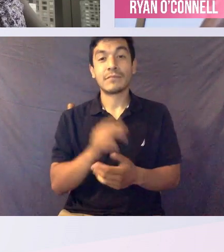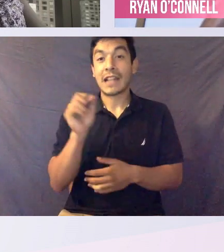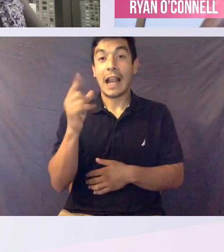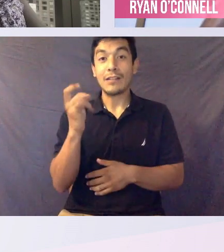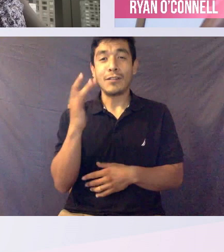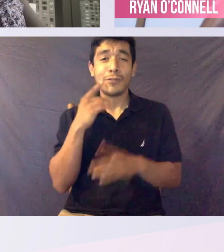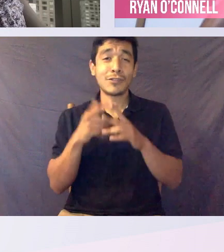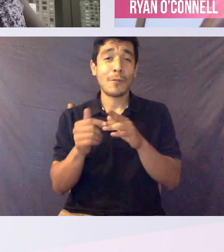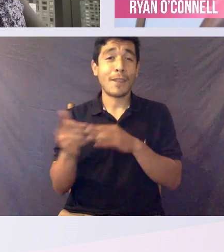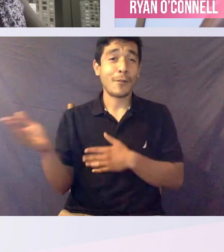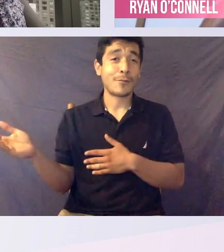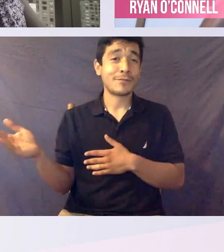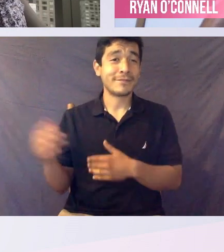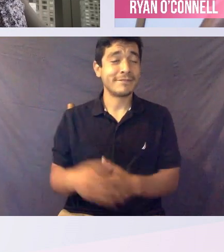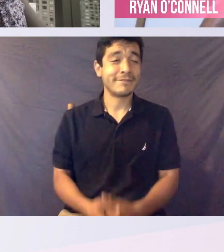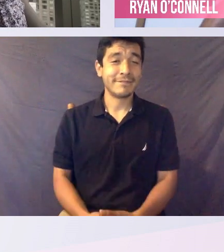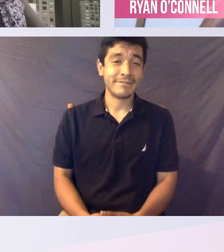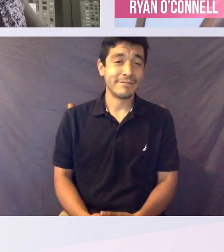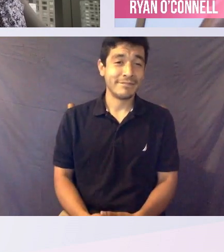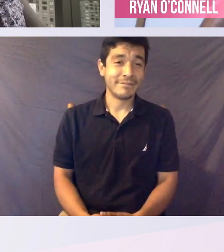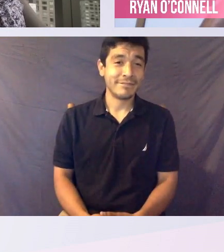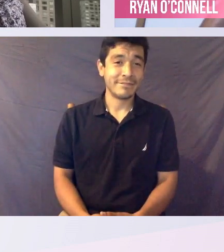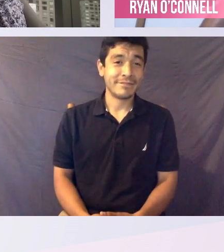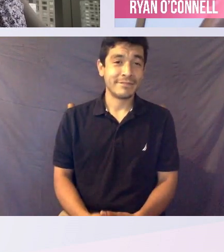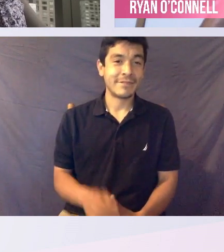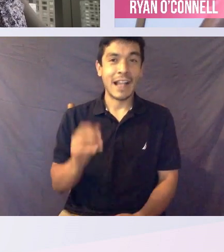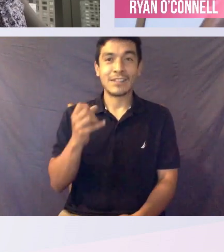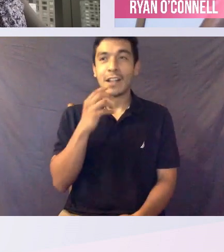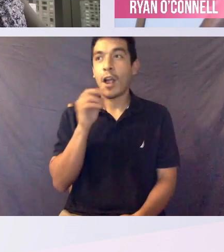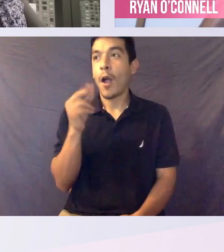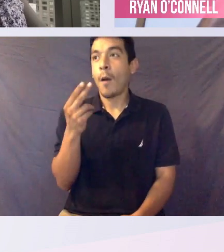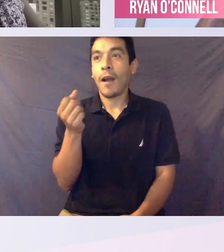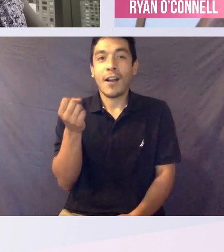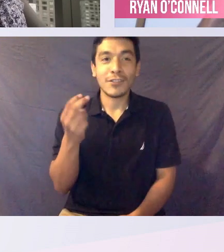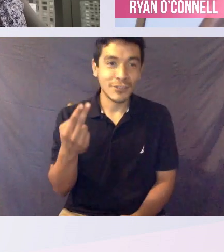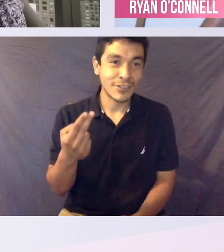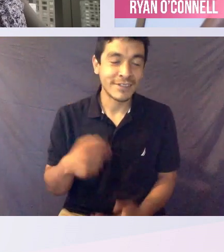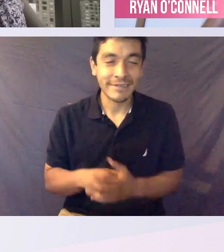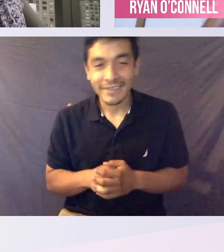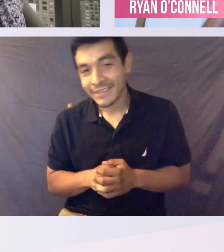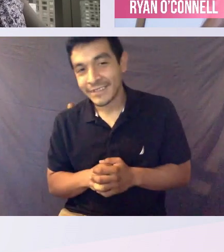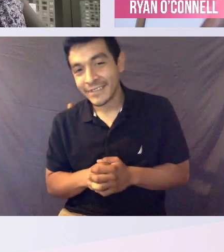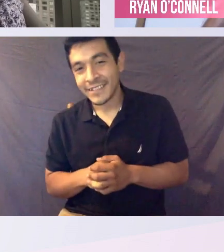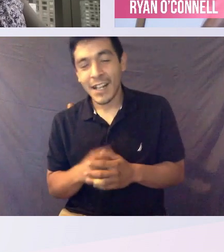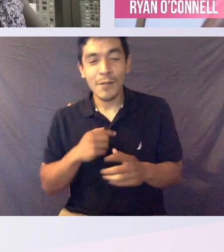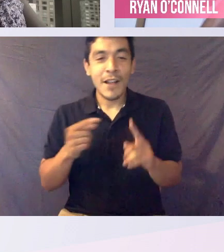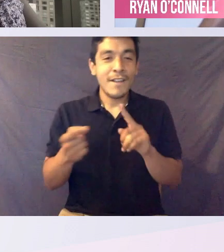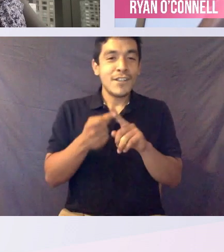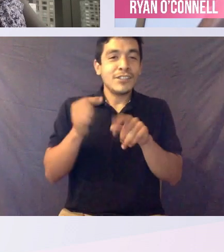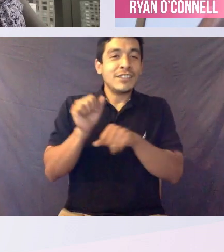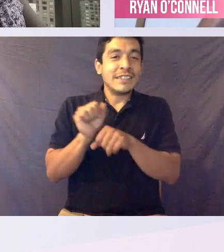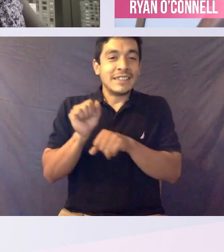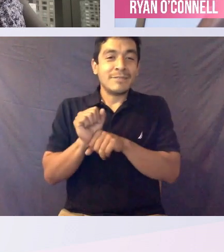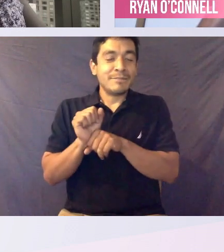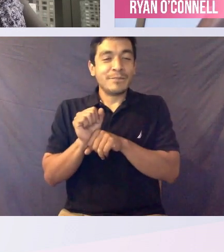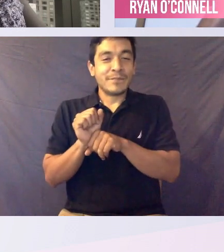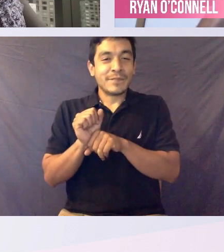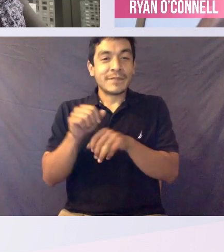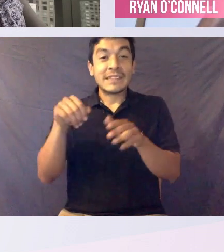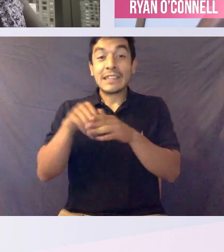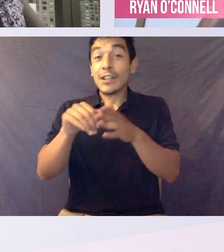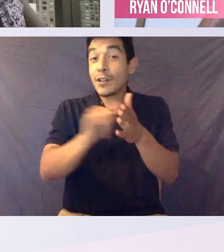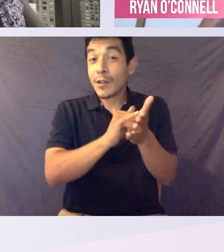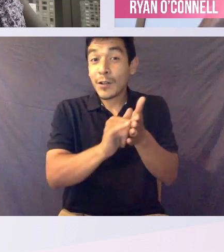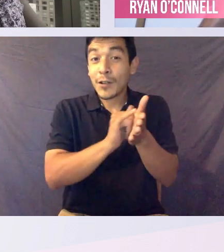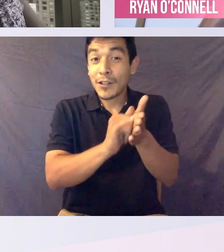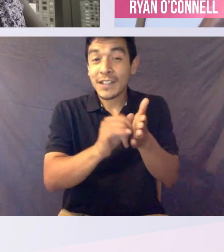with you? Oh gosh. Well, my first job in New York was actually,